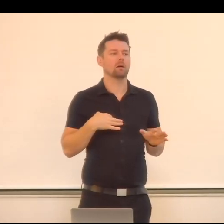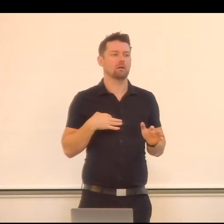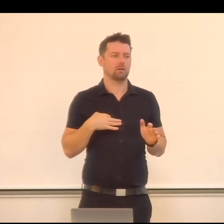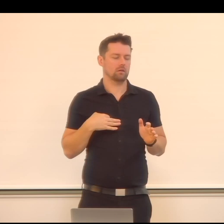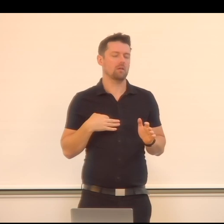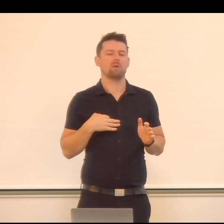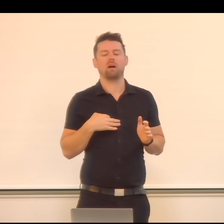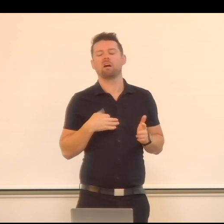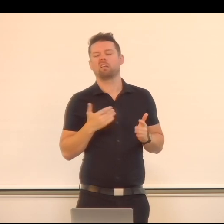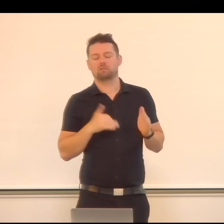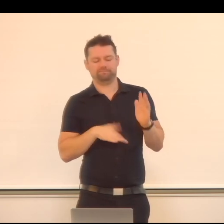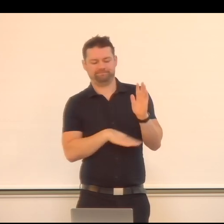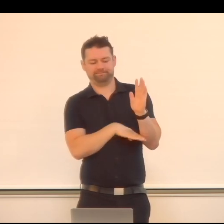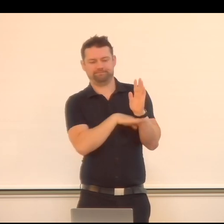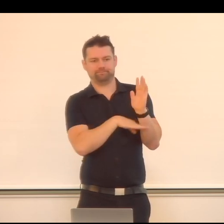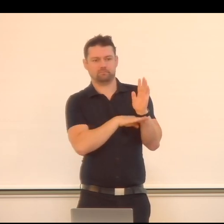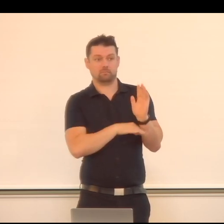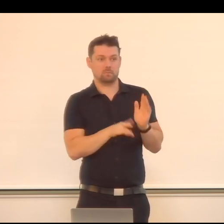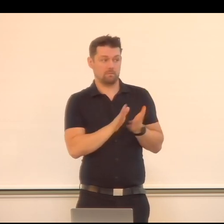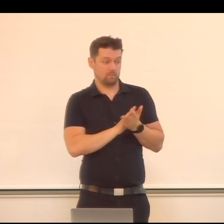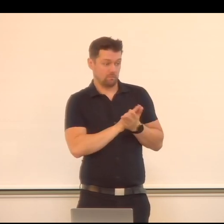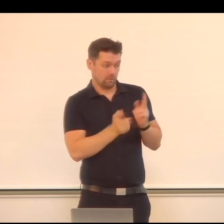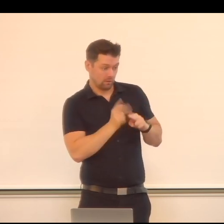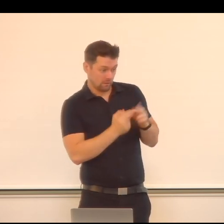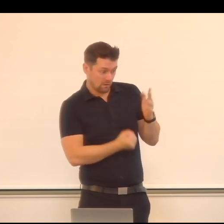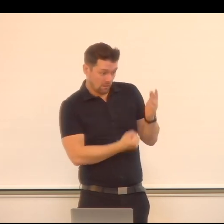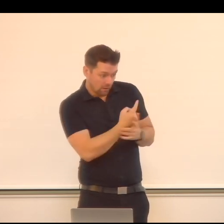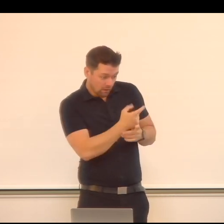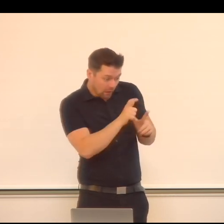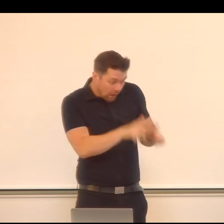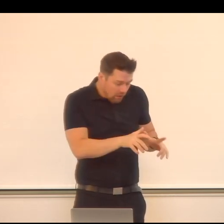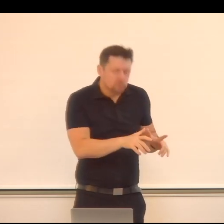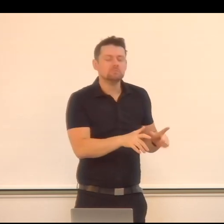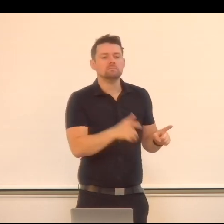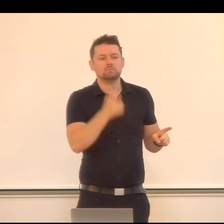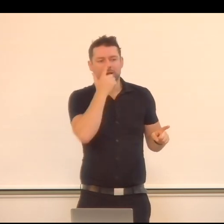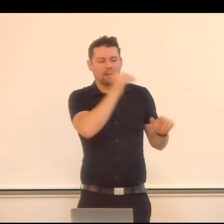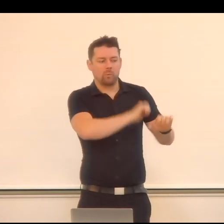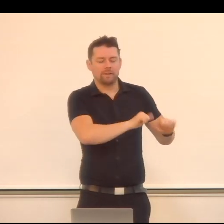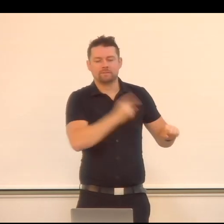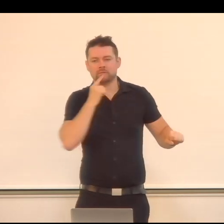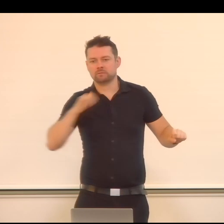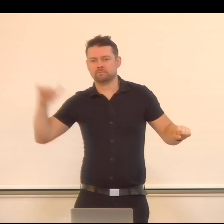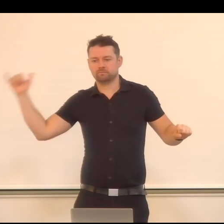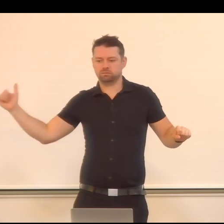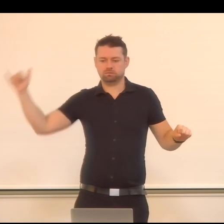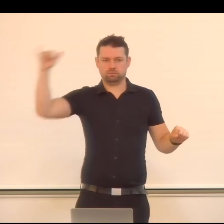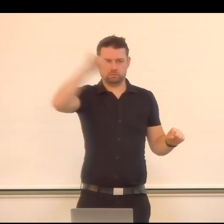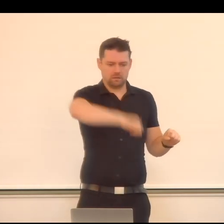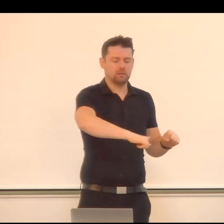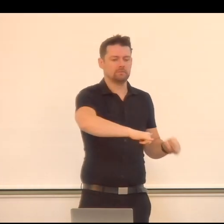do enough to stabilize somebody so then a plane could come in and take you back to Resolute. That would be the